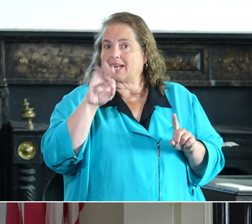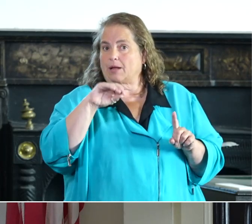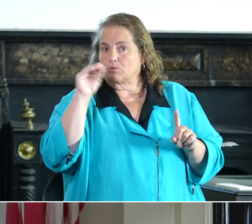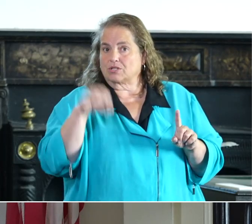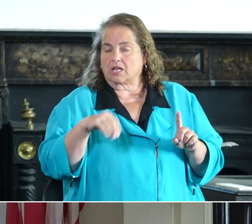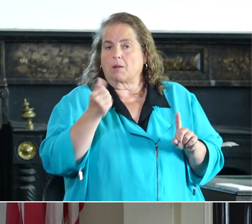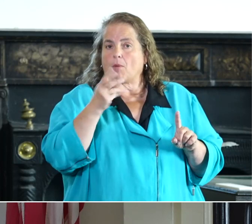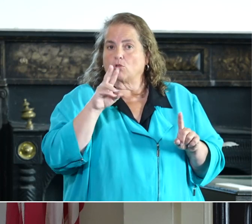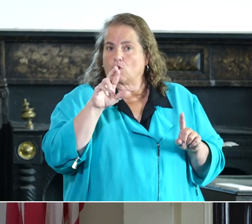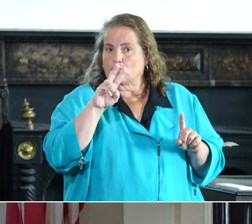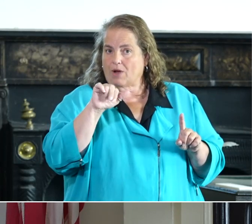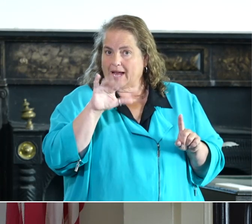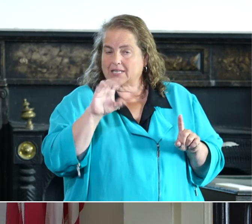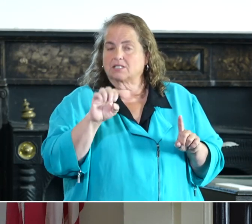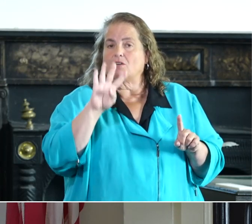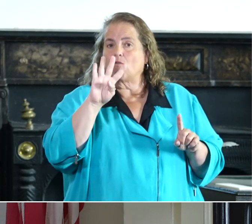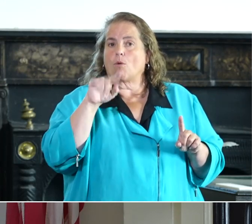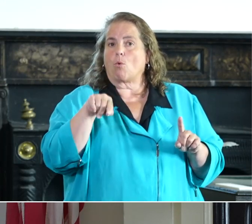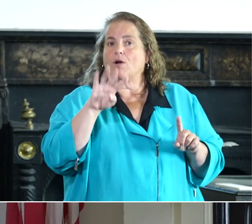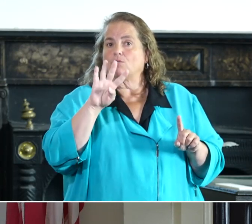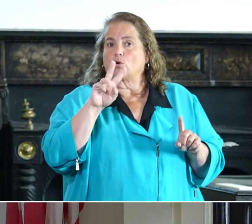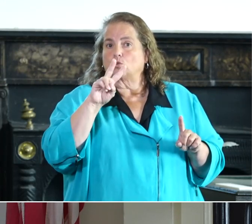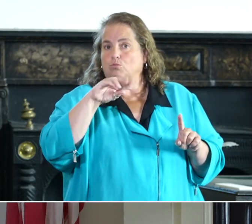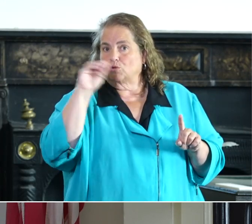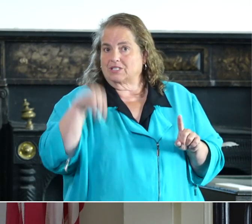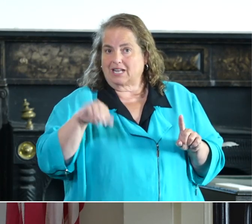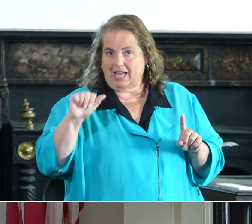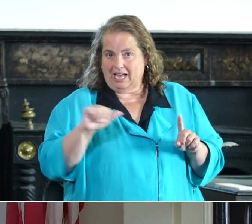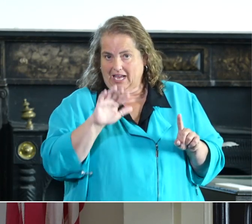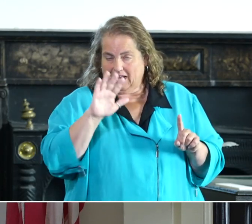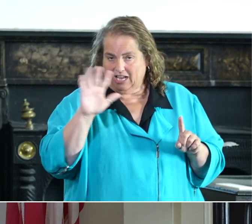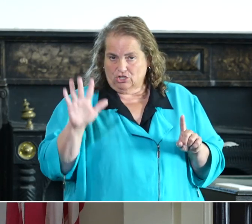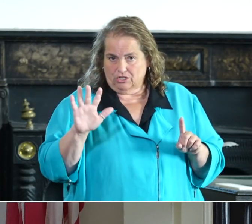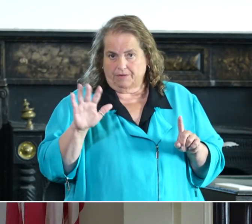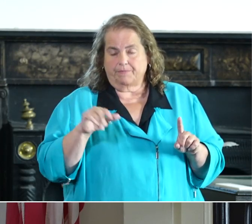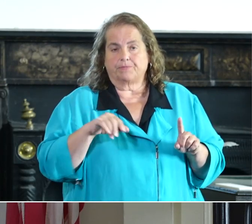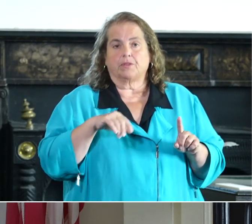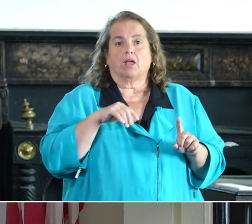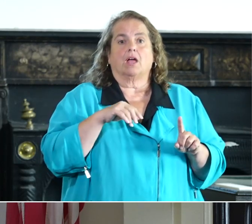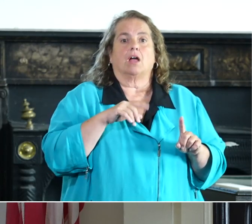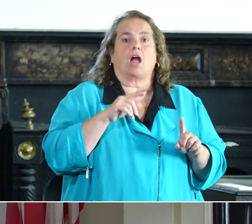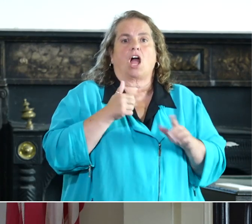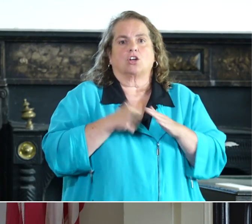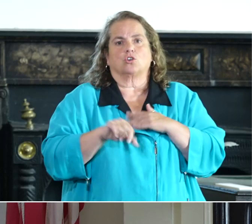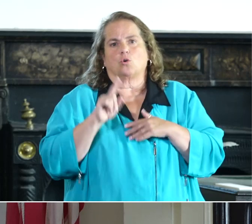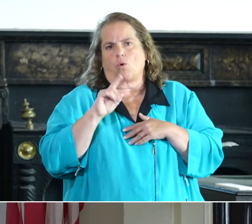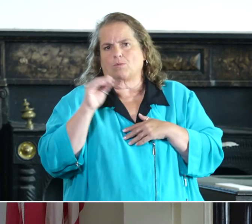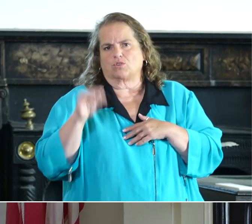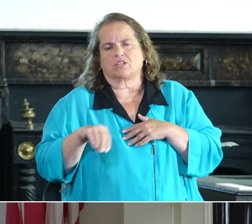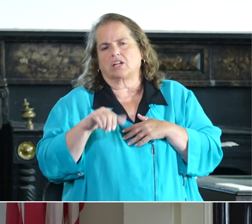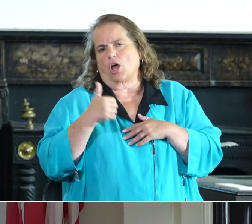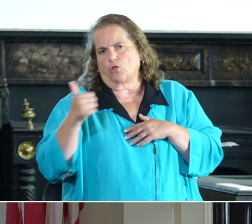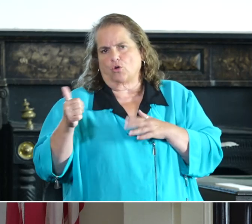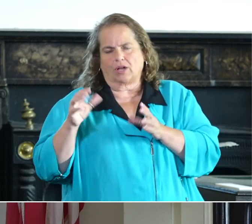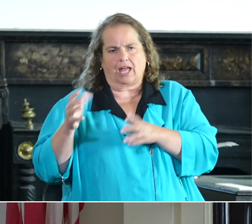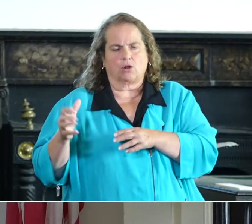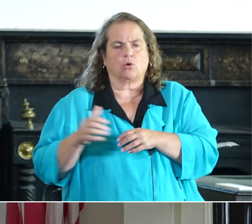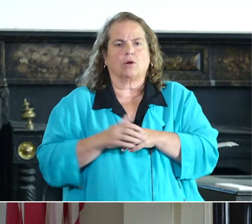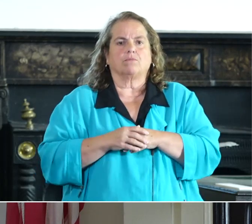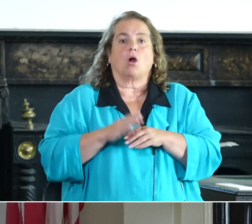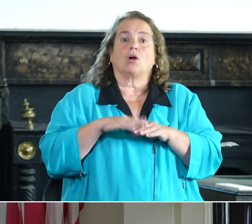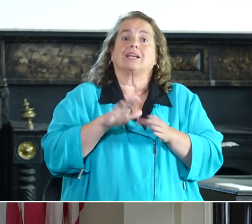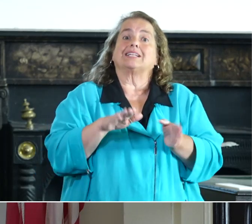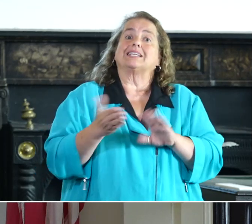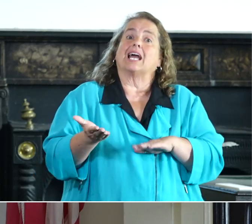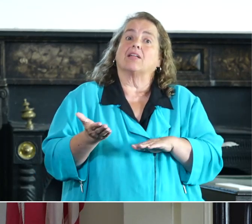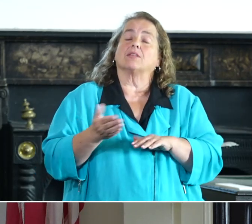6.39% multiracial, 4.42% Asian, under 1% in every other category. On the